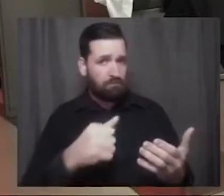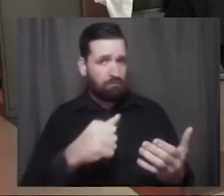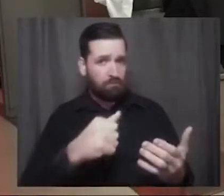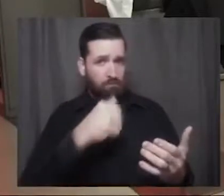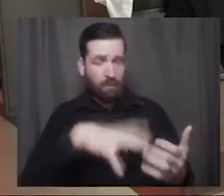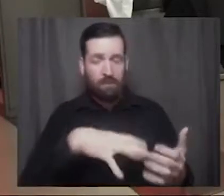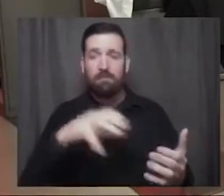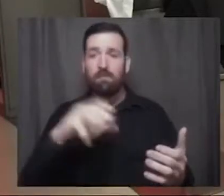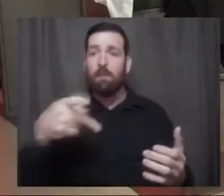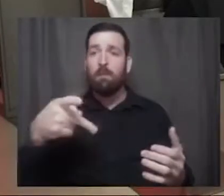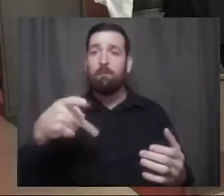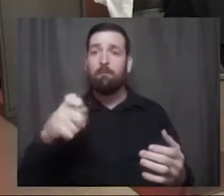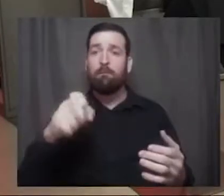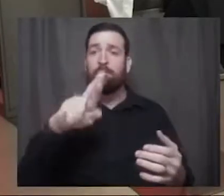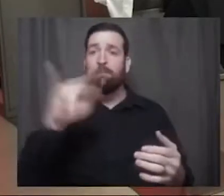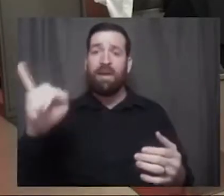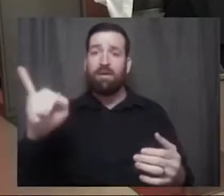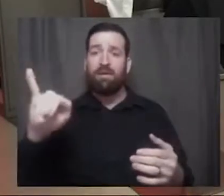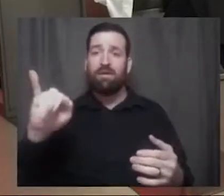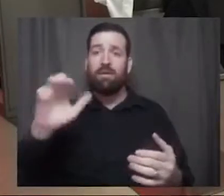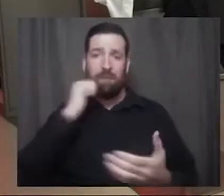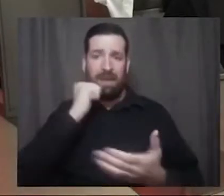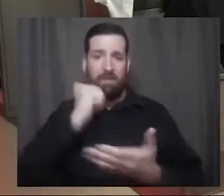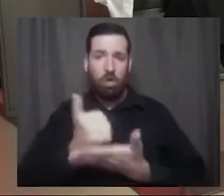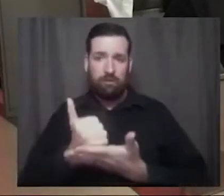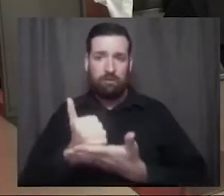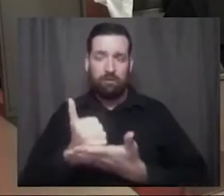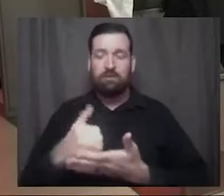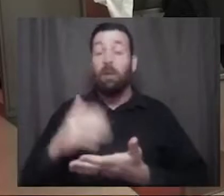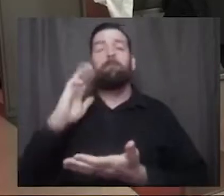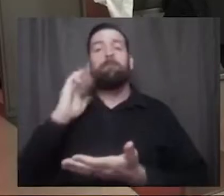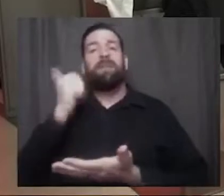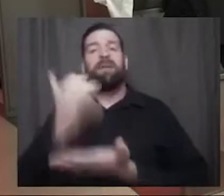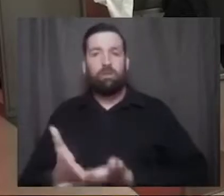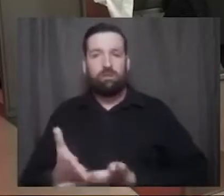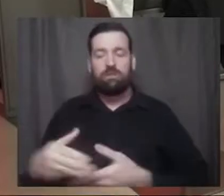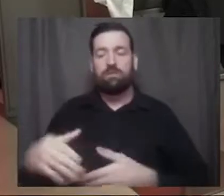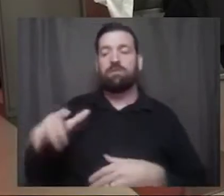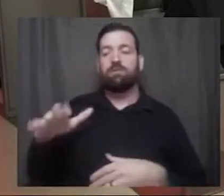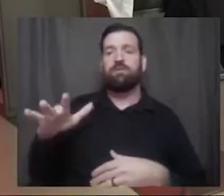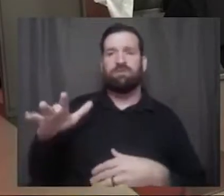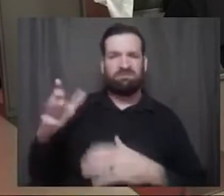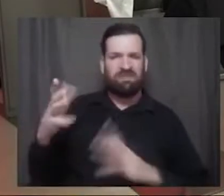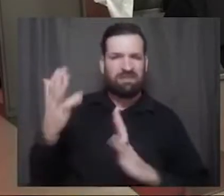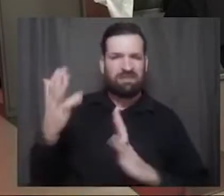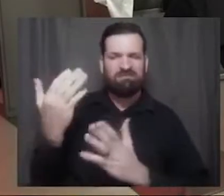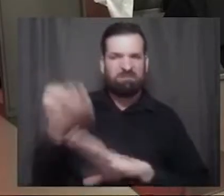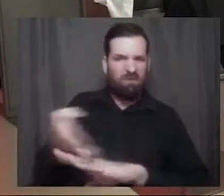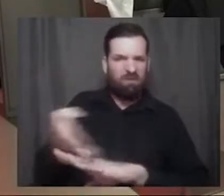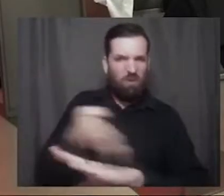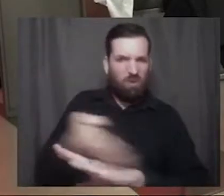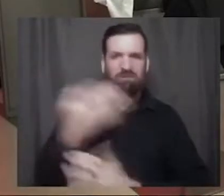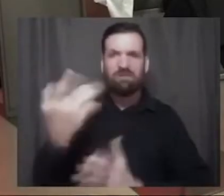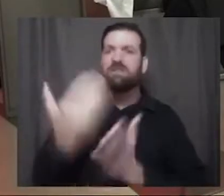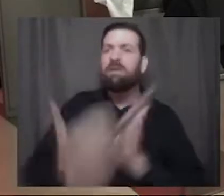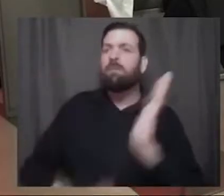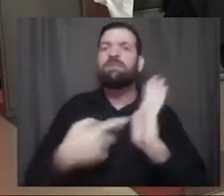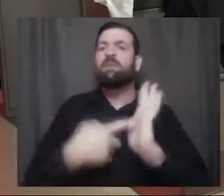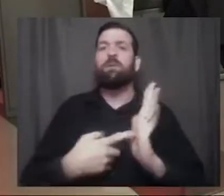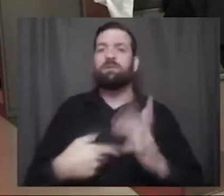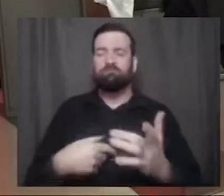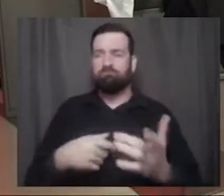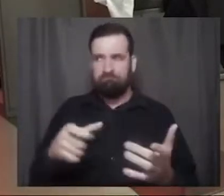right before you Correct. hit menopause. So what are some of the symptoms that someone watching might be having right now that they're not identifying as perimenopause